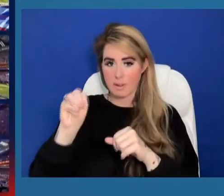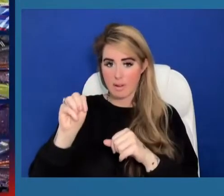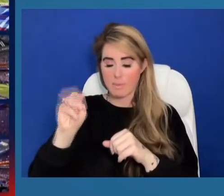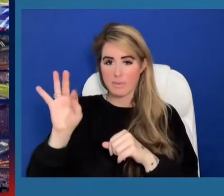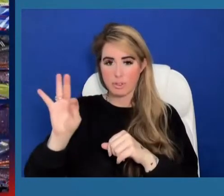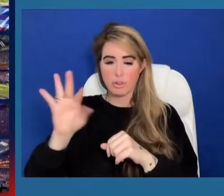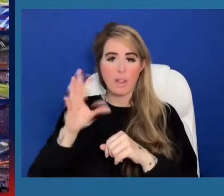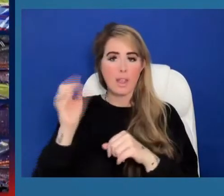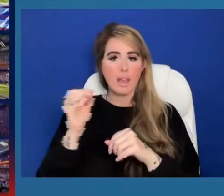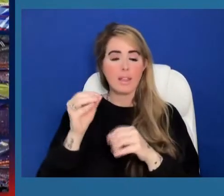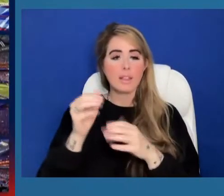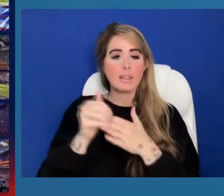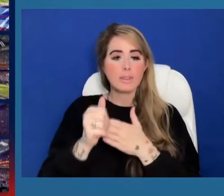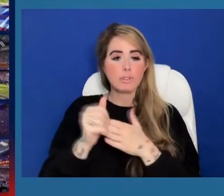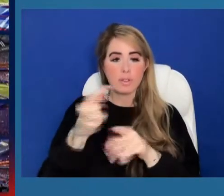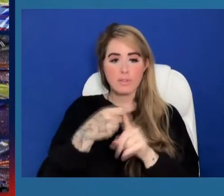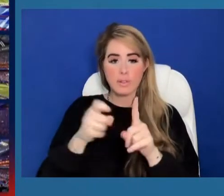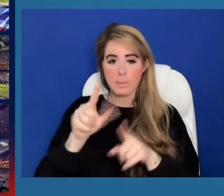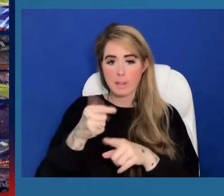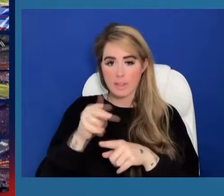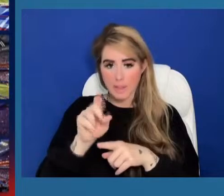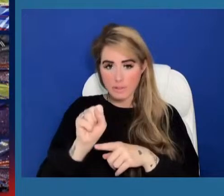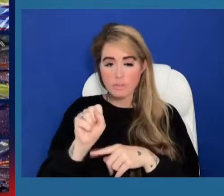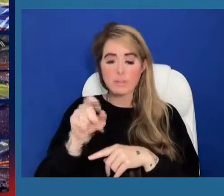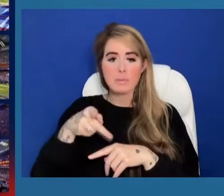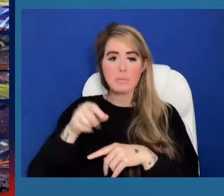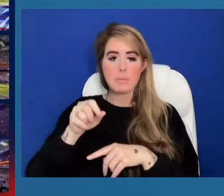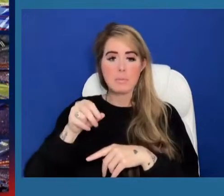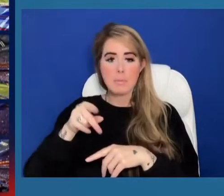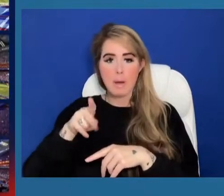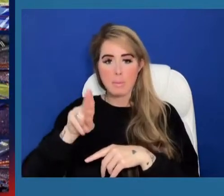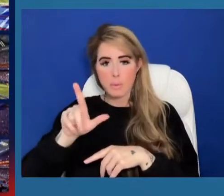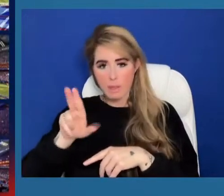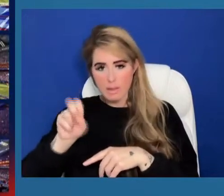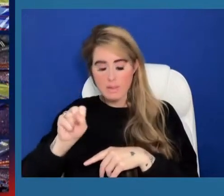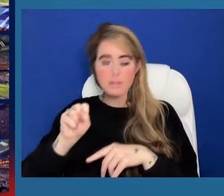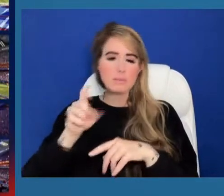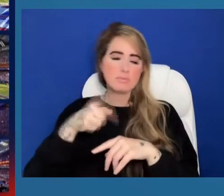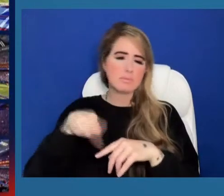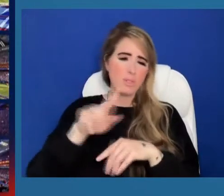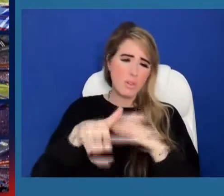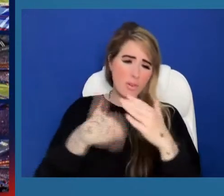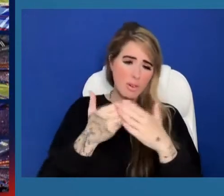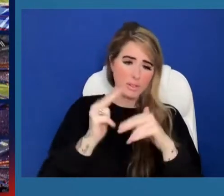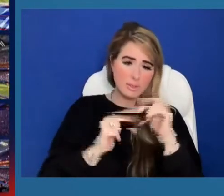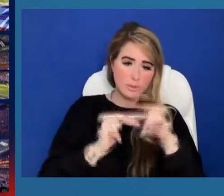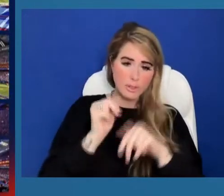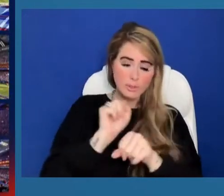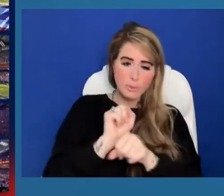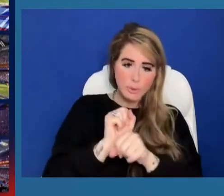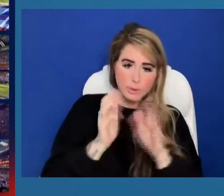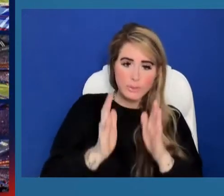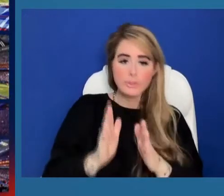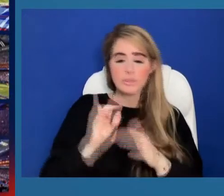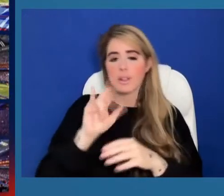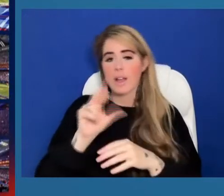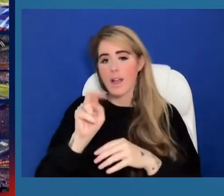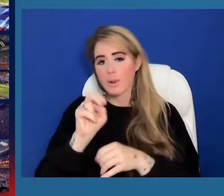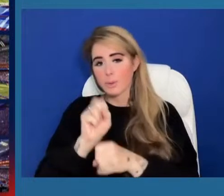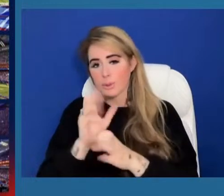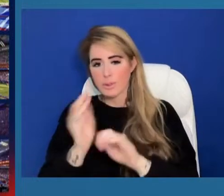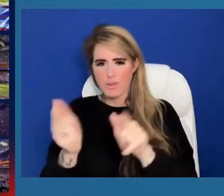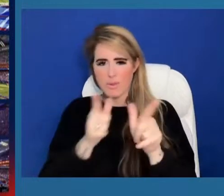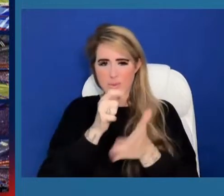from legends, Populous, the construction workers, tradespeople, and iron workers to get us to where we are